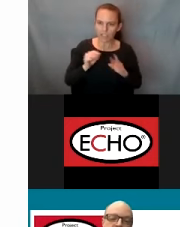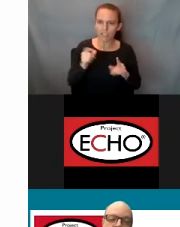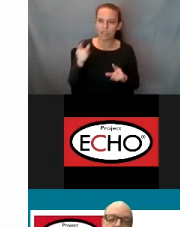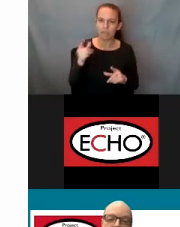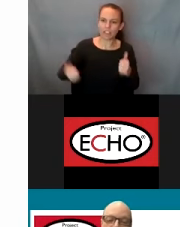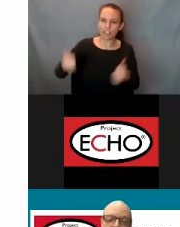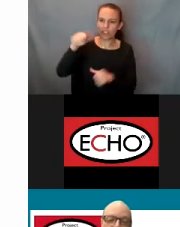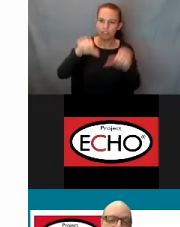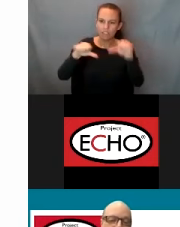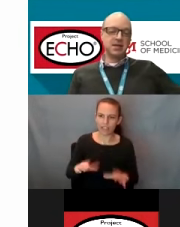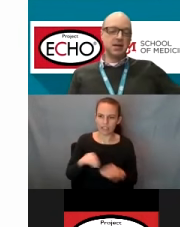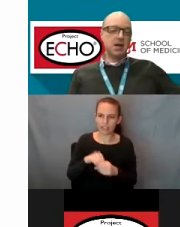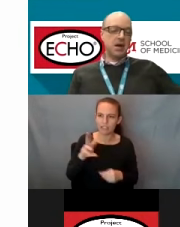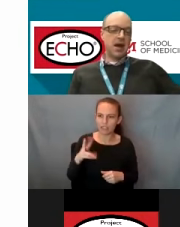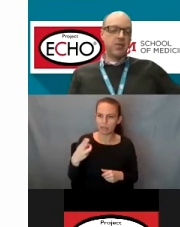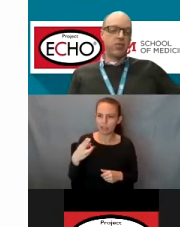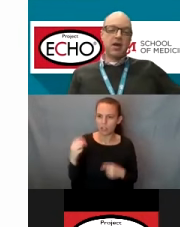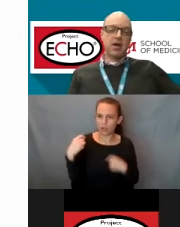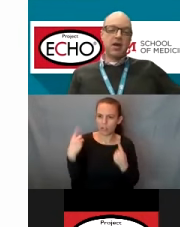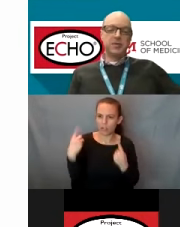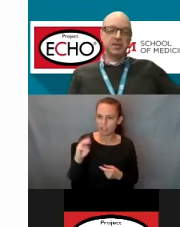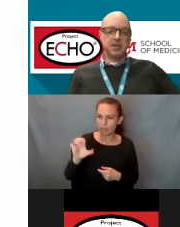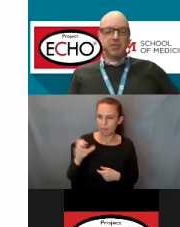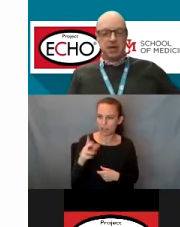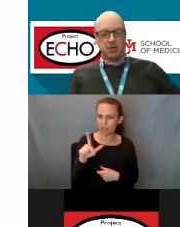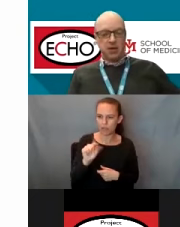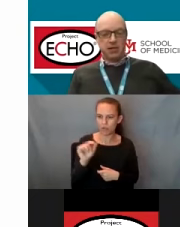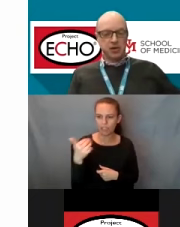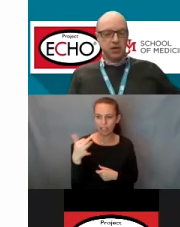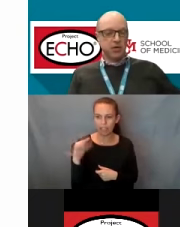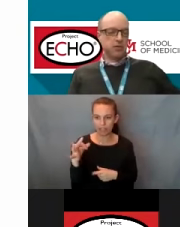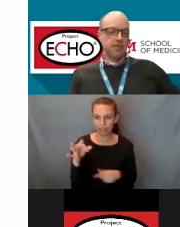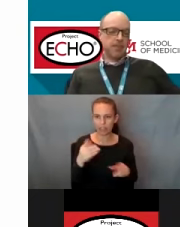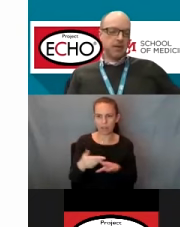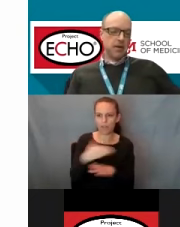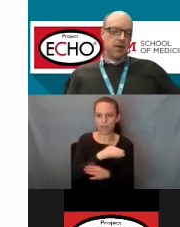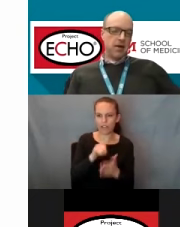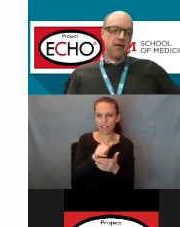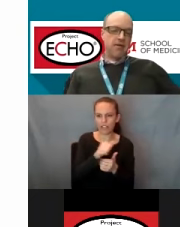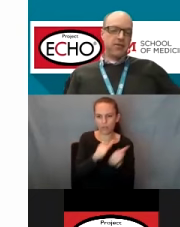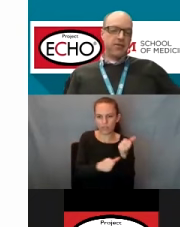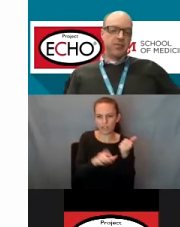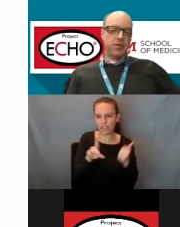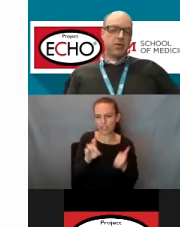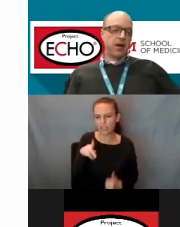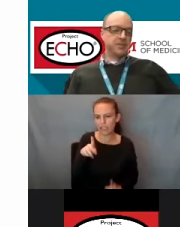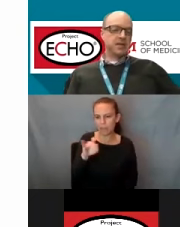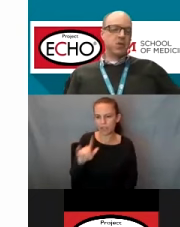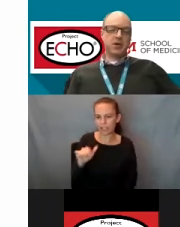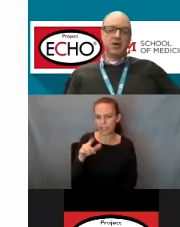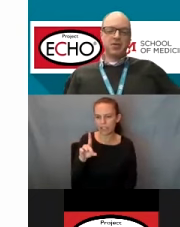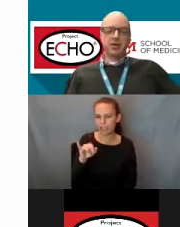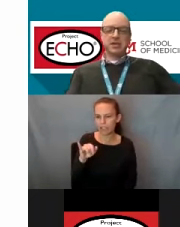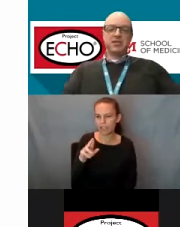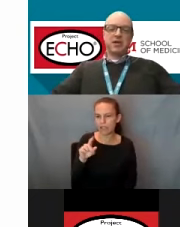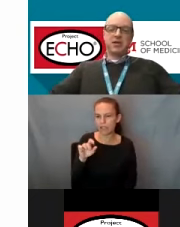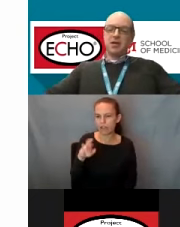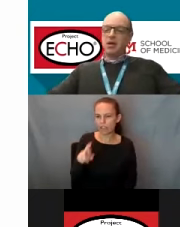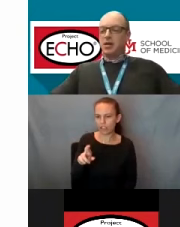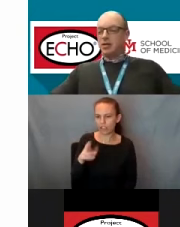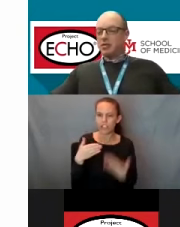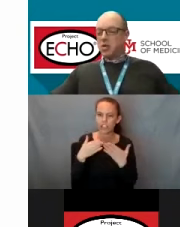since March 2019, and prior to that was the Deputy Director General of programs at the World Health